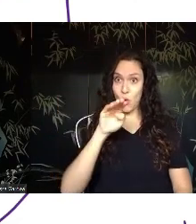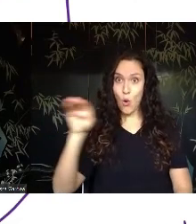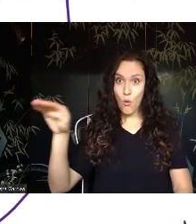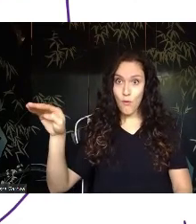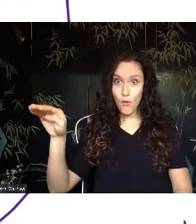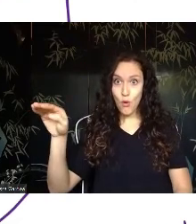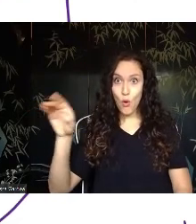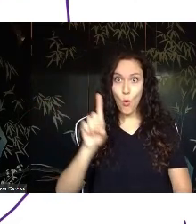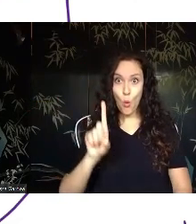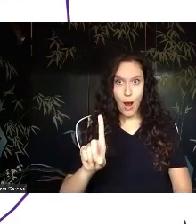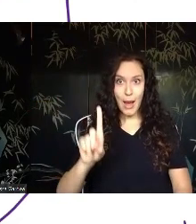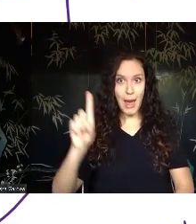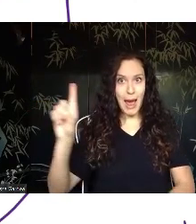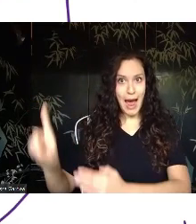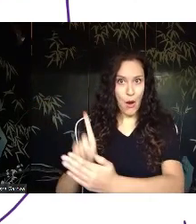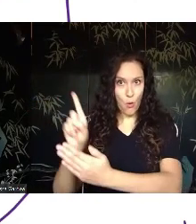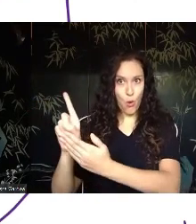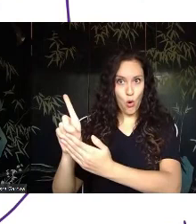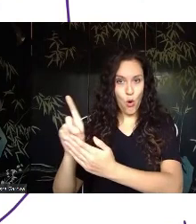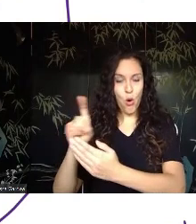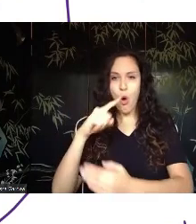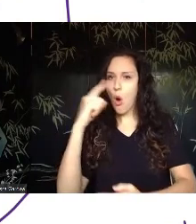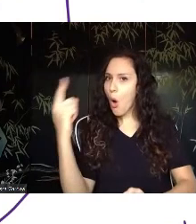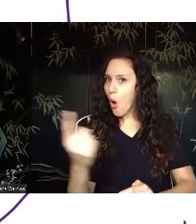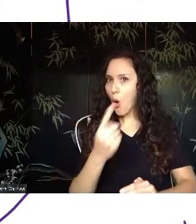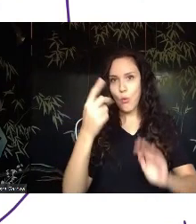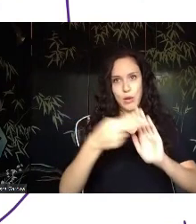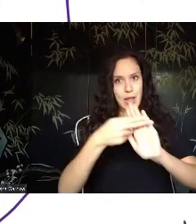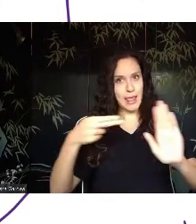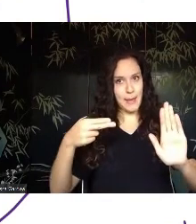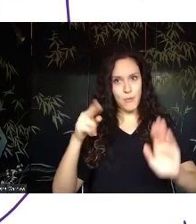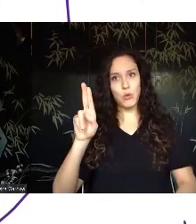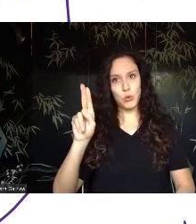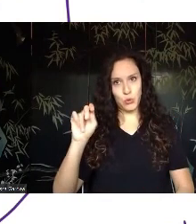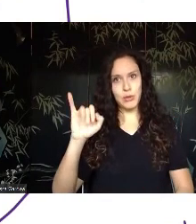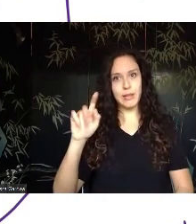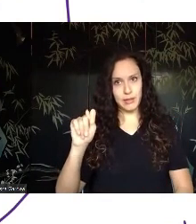1 hour. Make sure you always label your units.